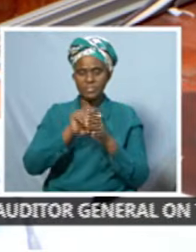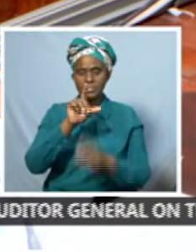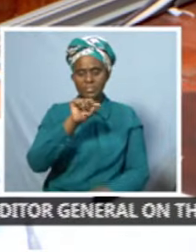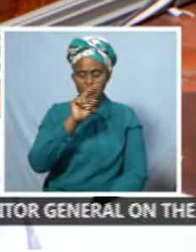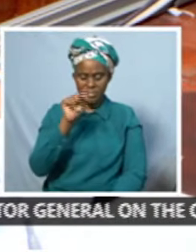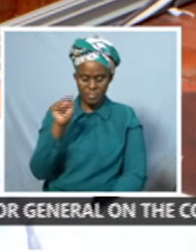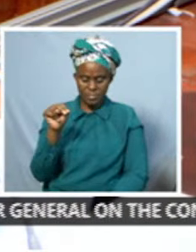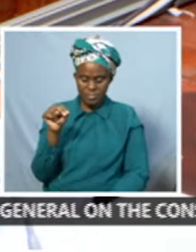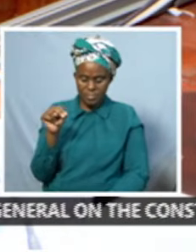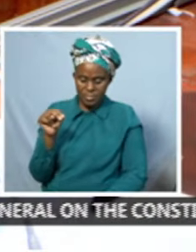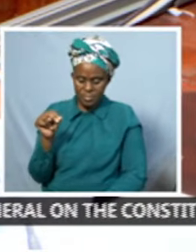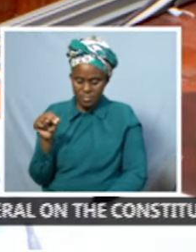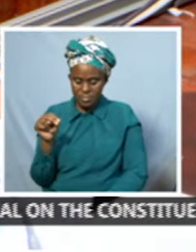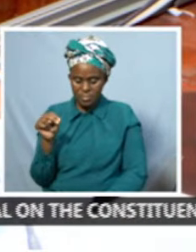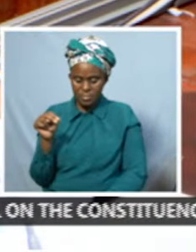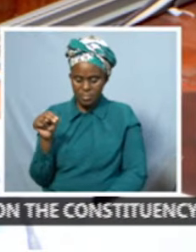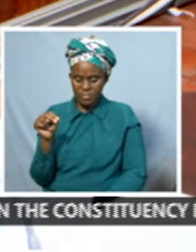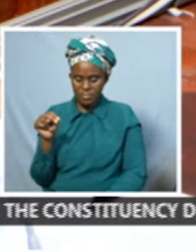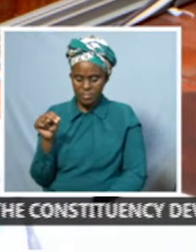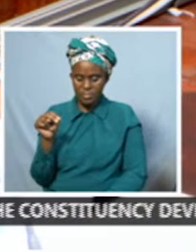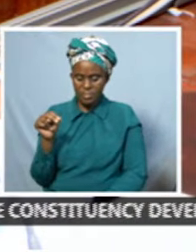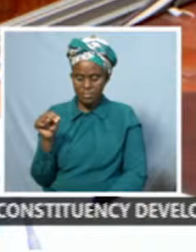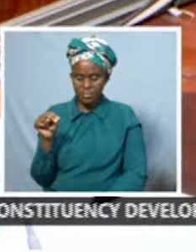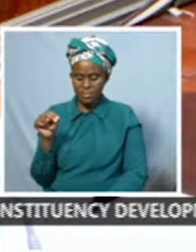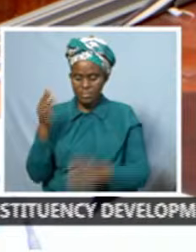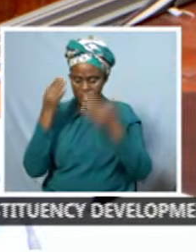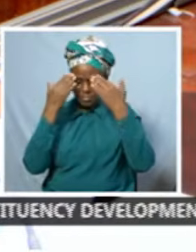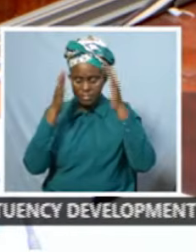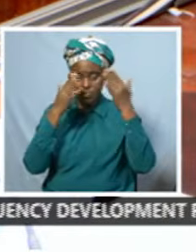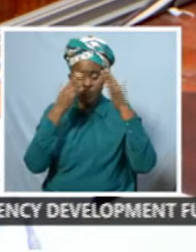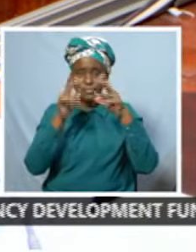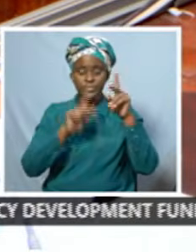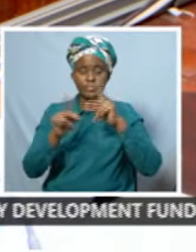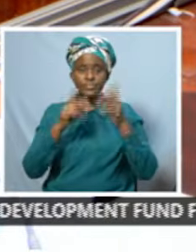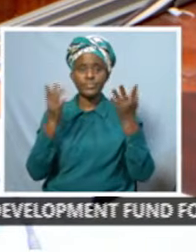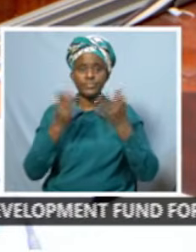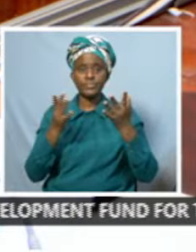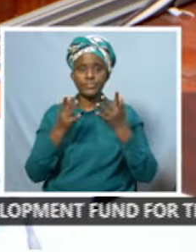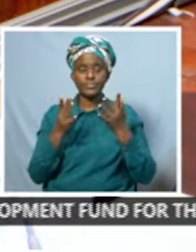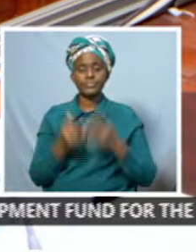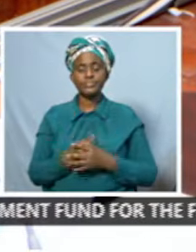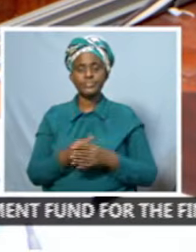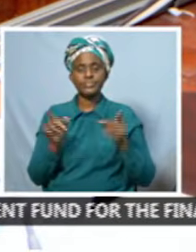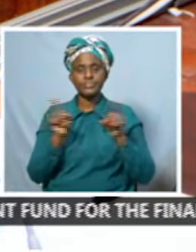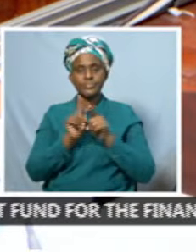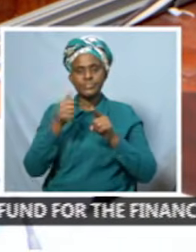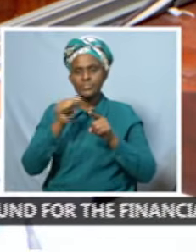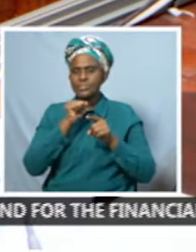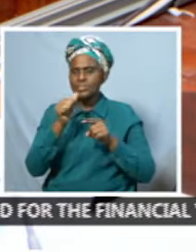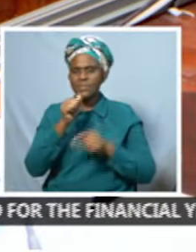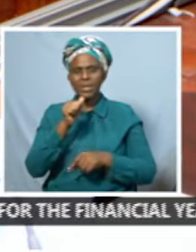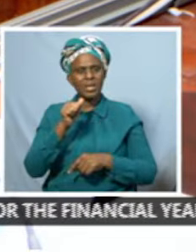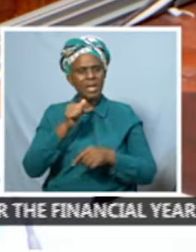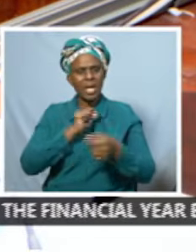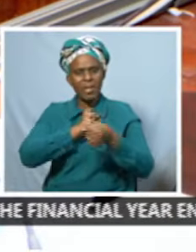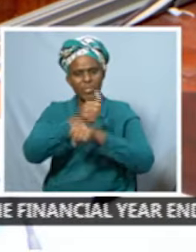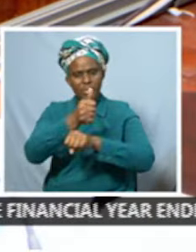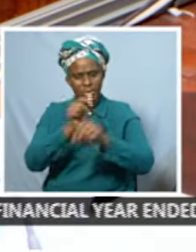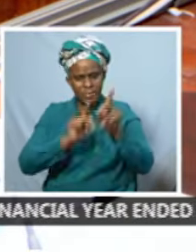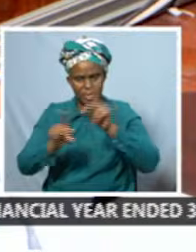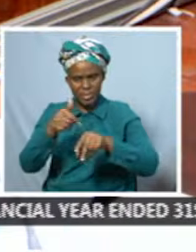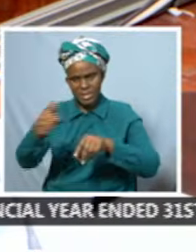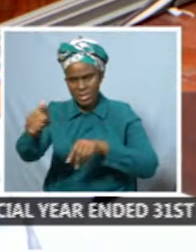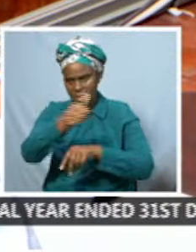2022. You have never sensitized the people. And won't you be accused by the people